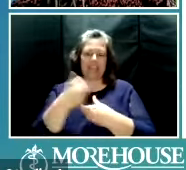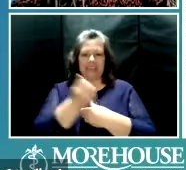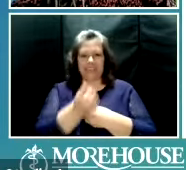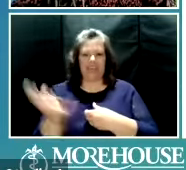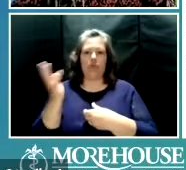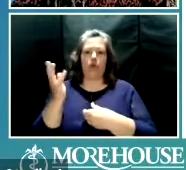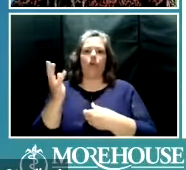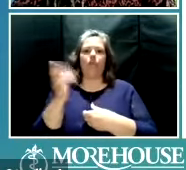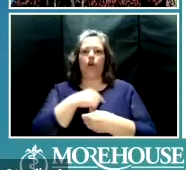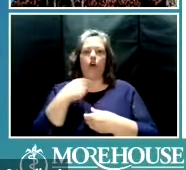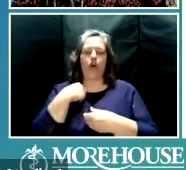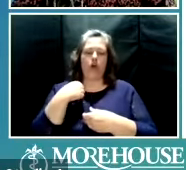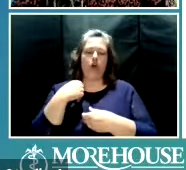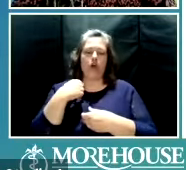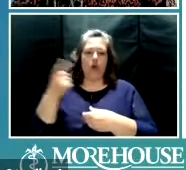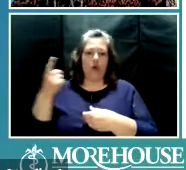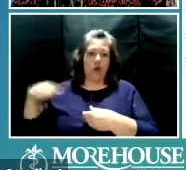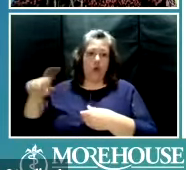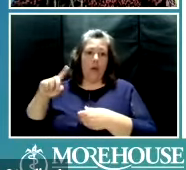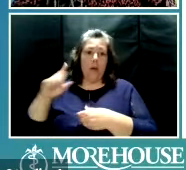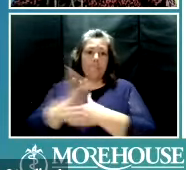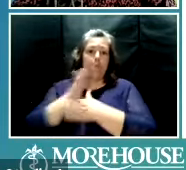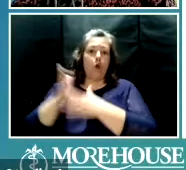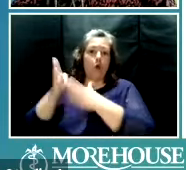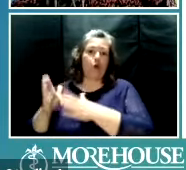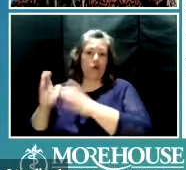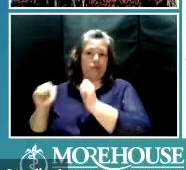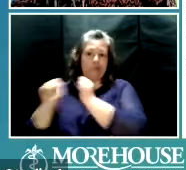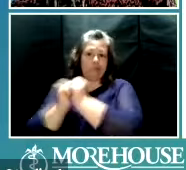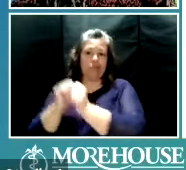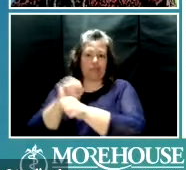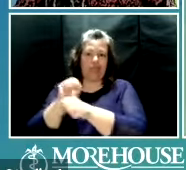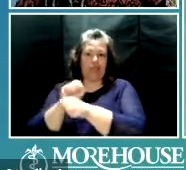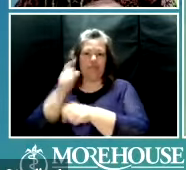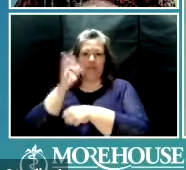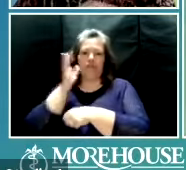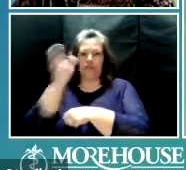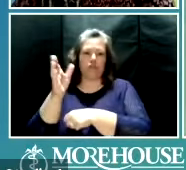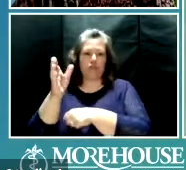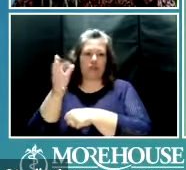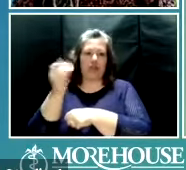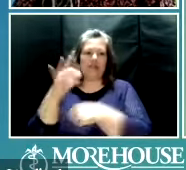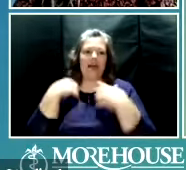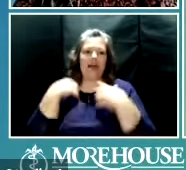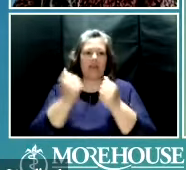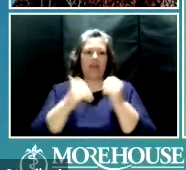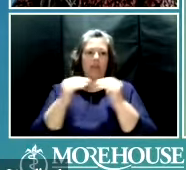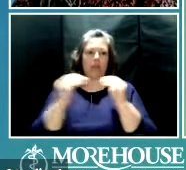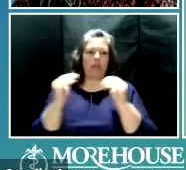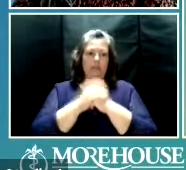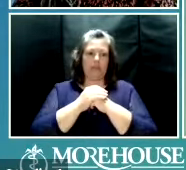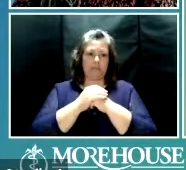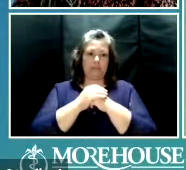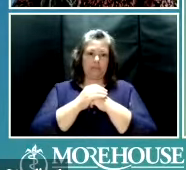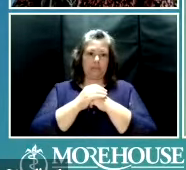of our key partners as we work towards a future of health equity. And so we would be